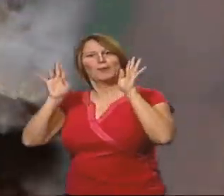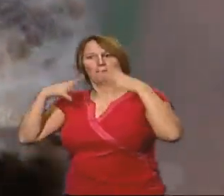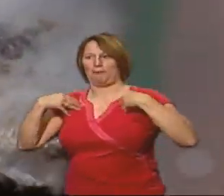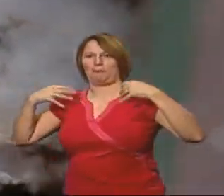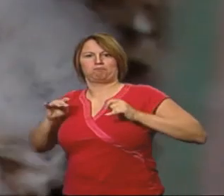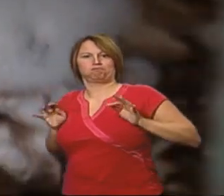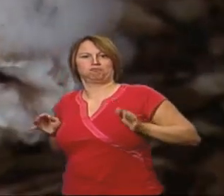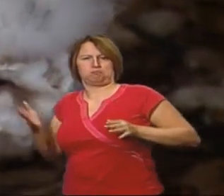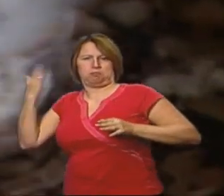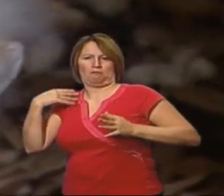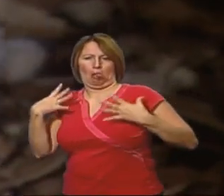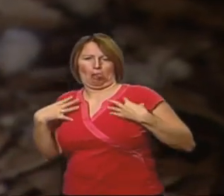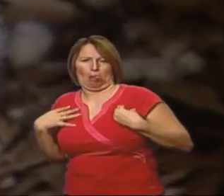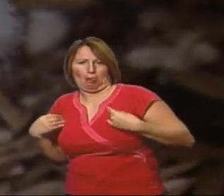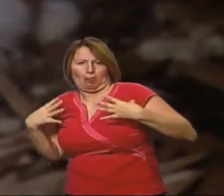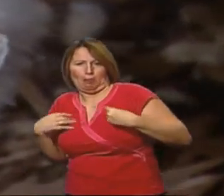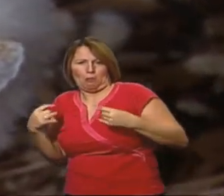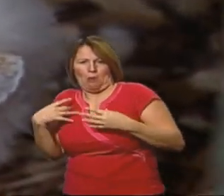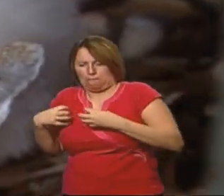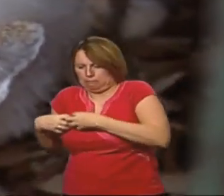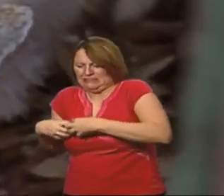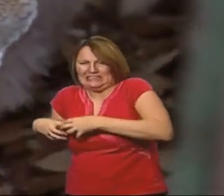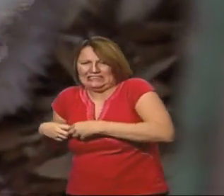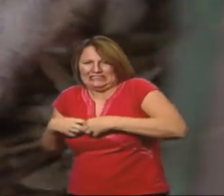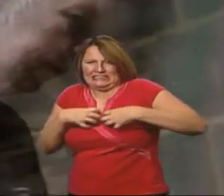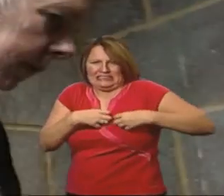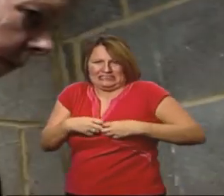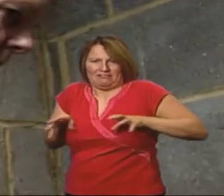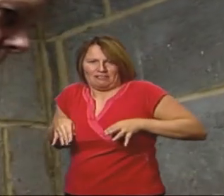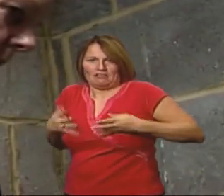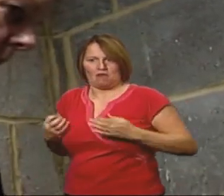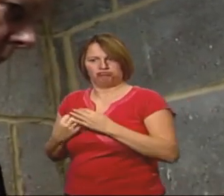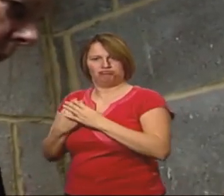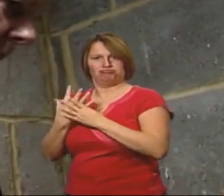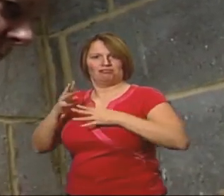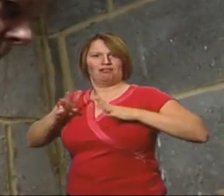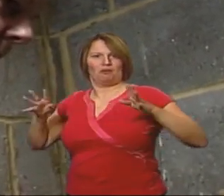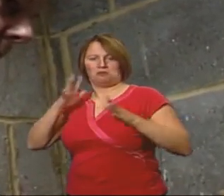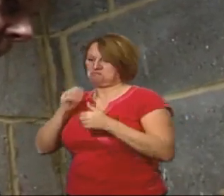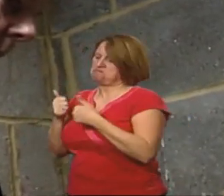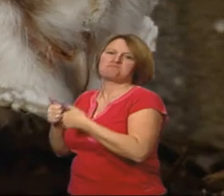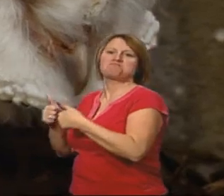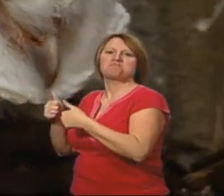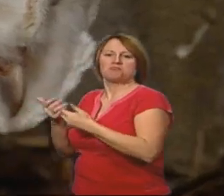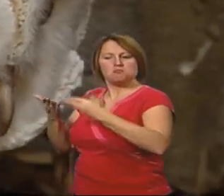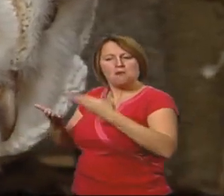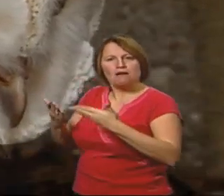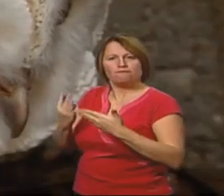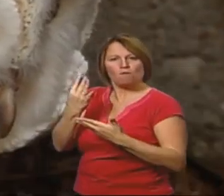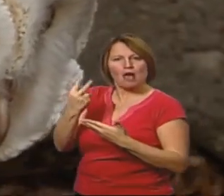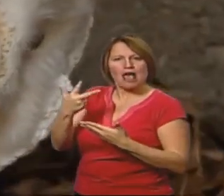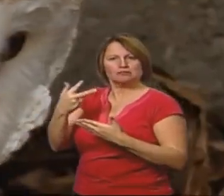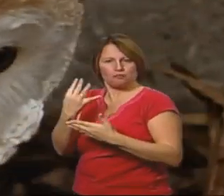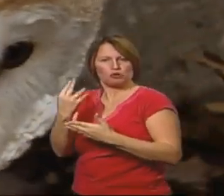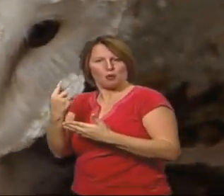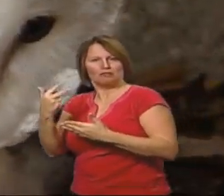puffed out. Big white ball of fluffy feathers. Looking very fine. Right, 428, I